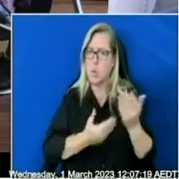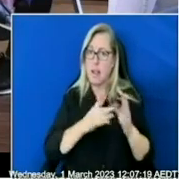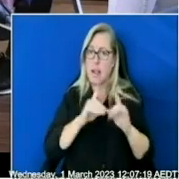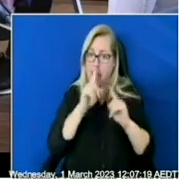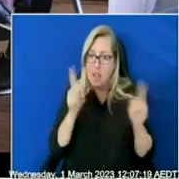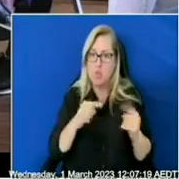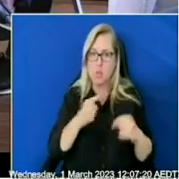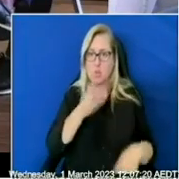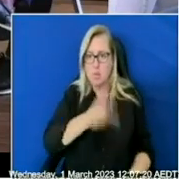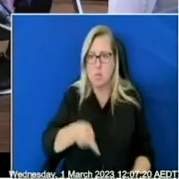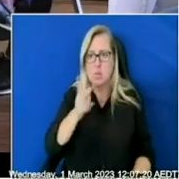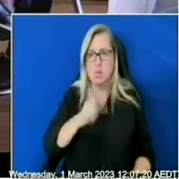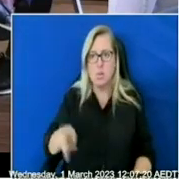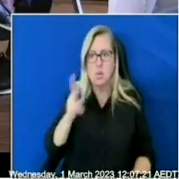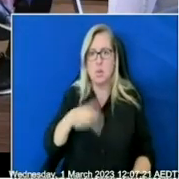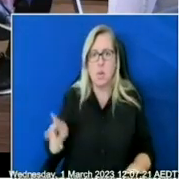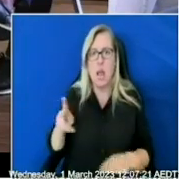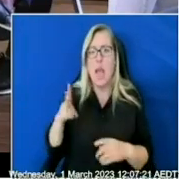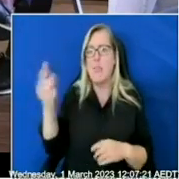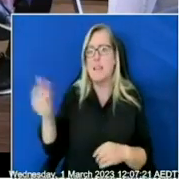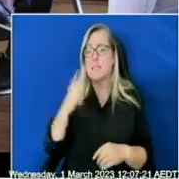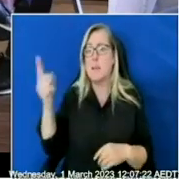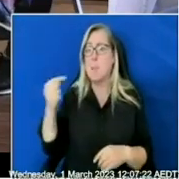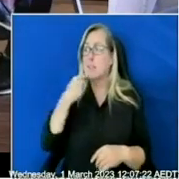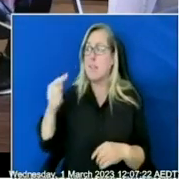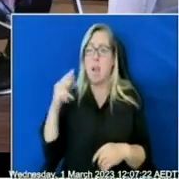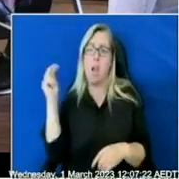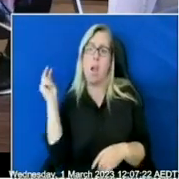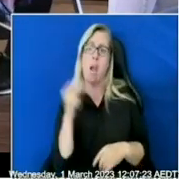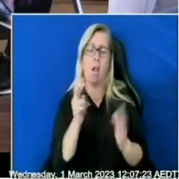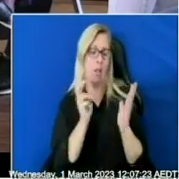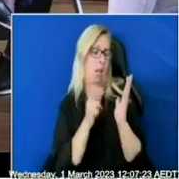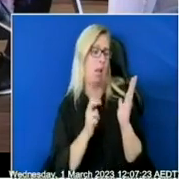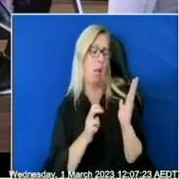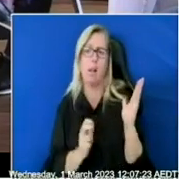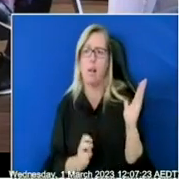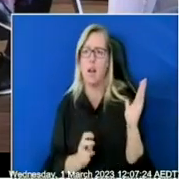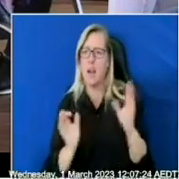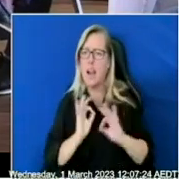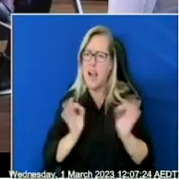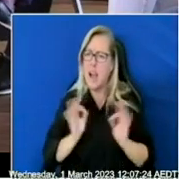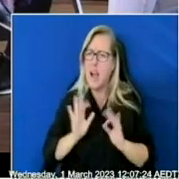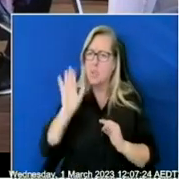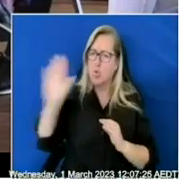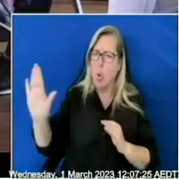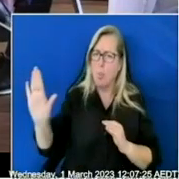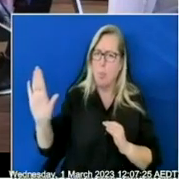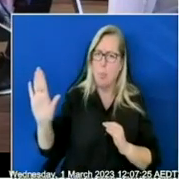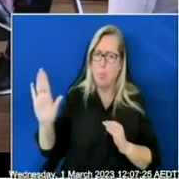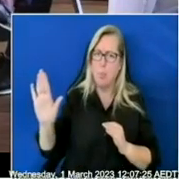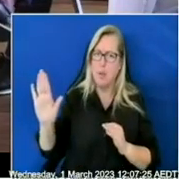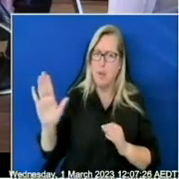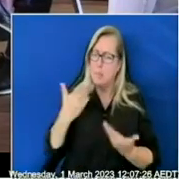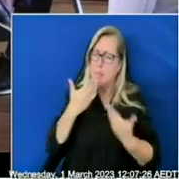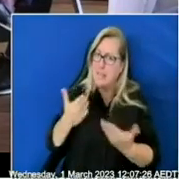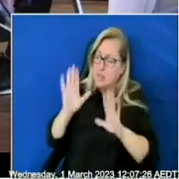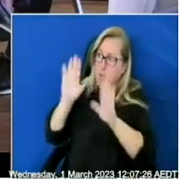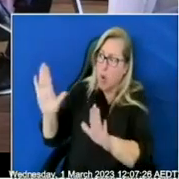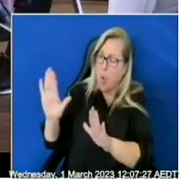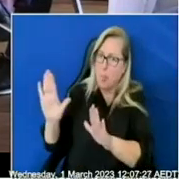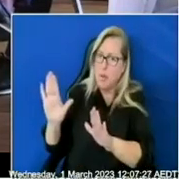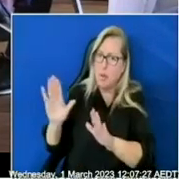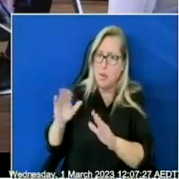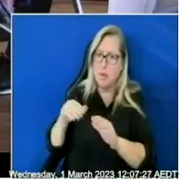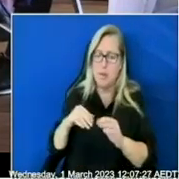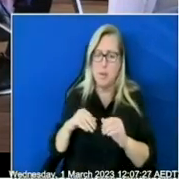it and I say... I just hope it's the last time we ever say tell one stop story. Stop the circus. Can, it's I, your can it please story, stop? That's the thing. If nobody else can we say, should have please any right stop to touch